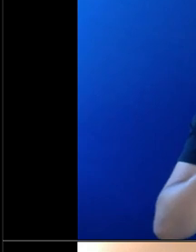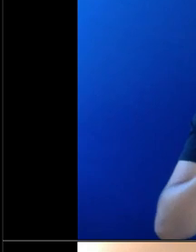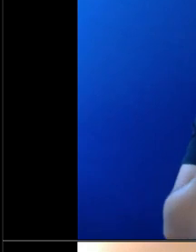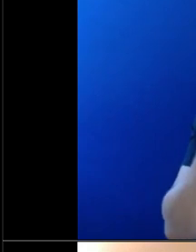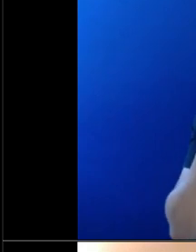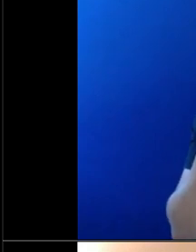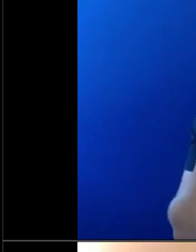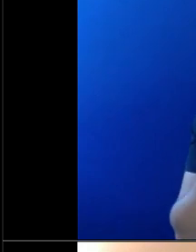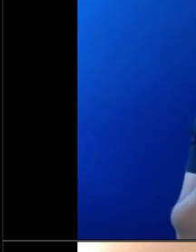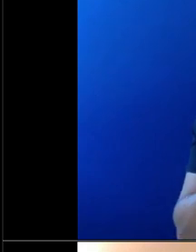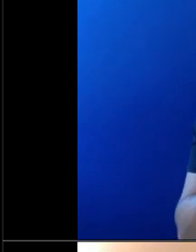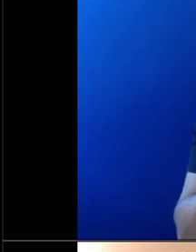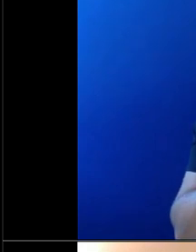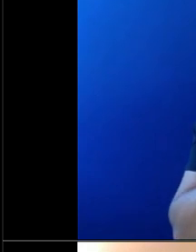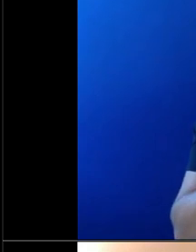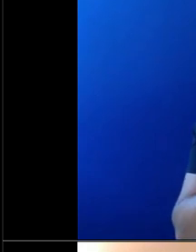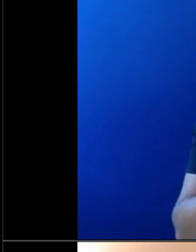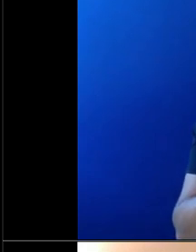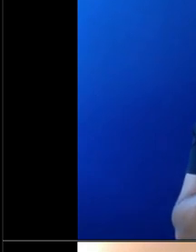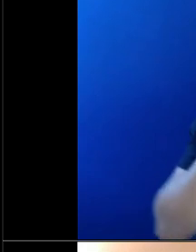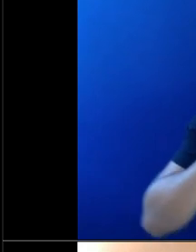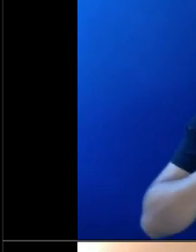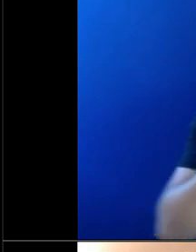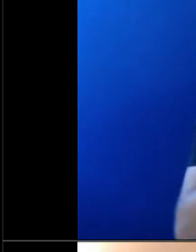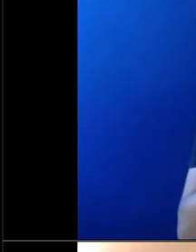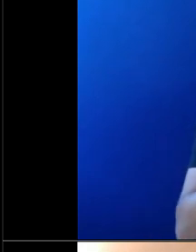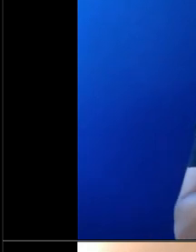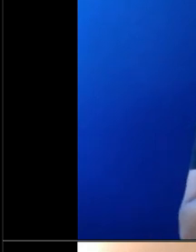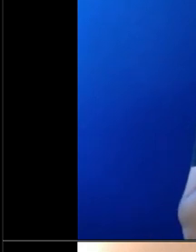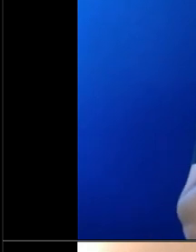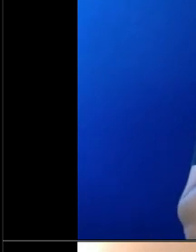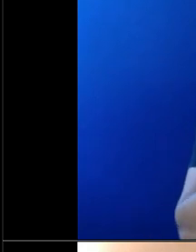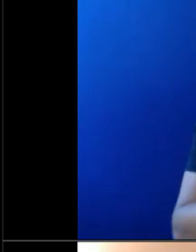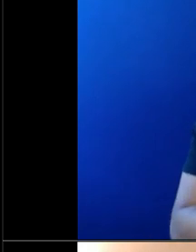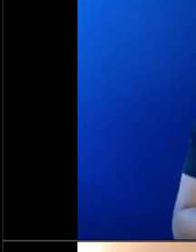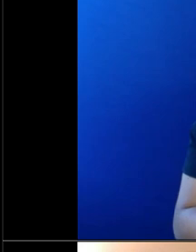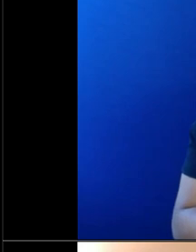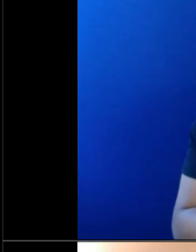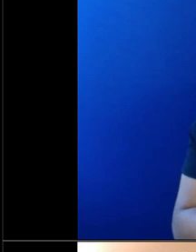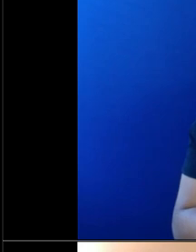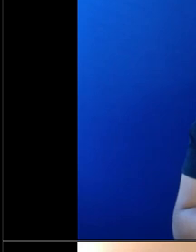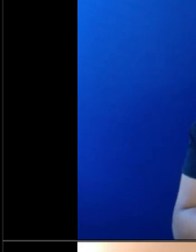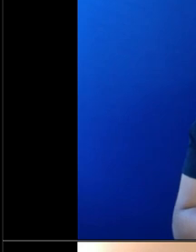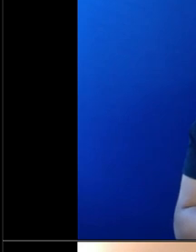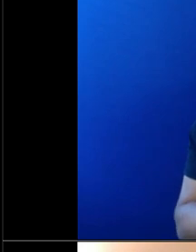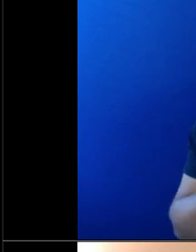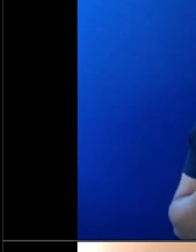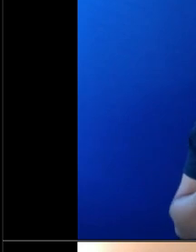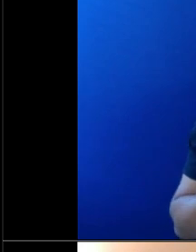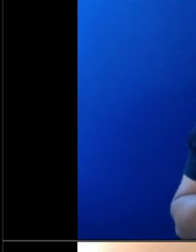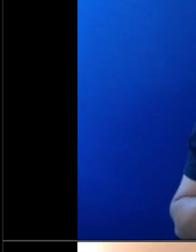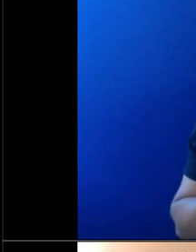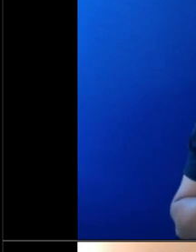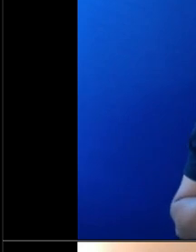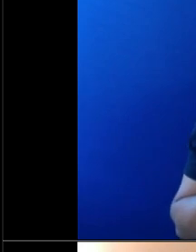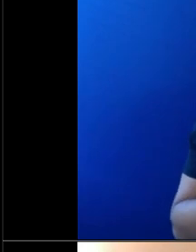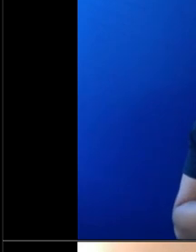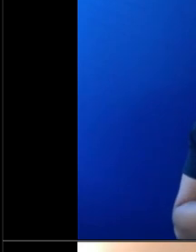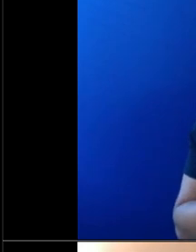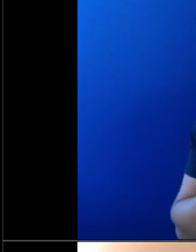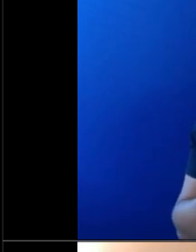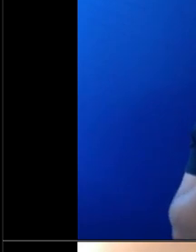to probably really serve them well in the type of feeding that they do in the wild. So I would challenge all of the kids out there to think about all the games you